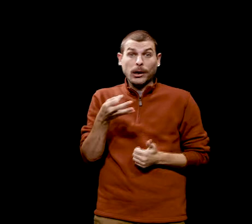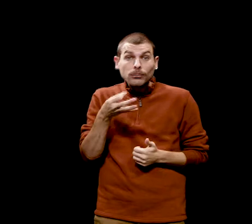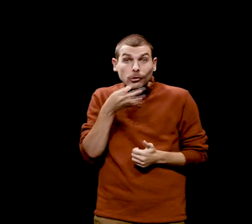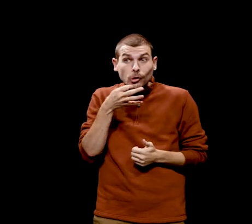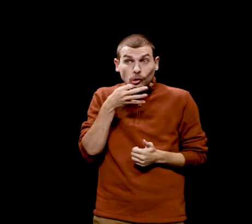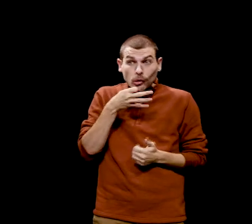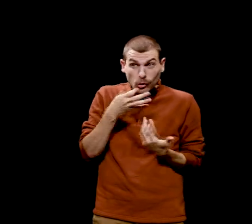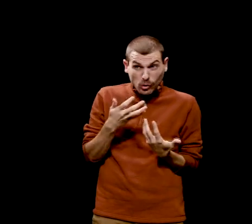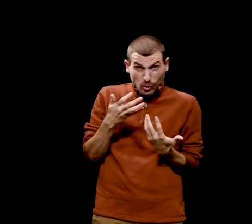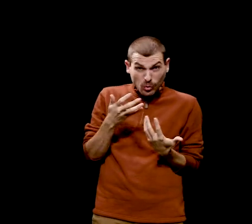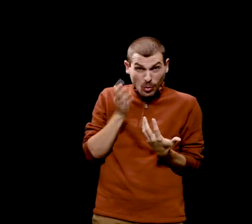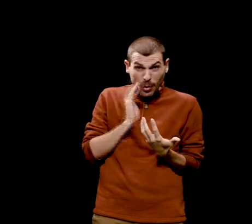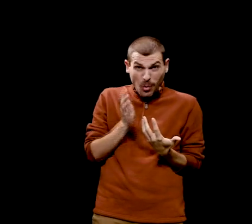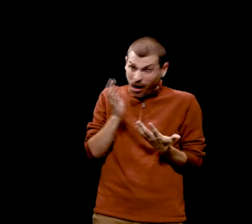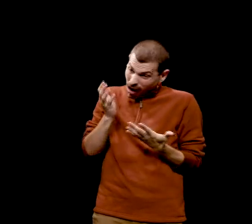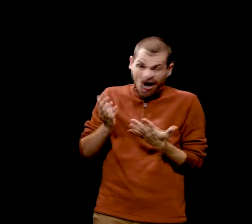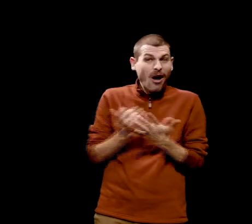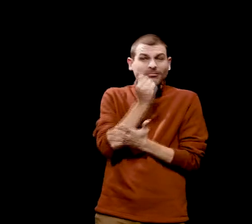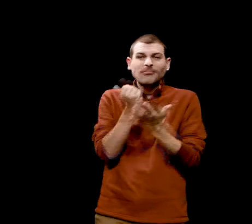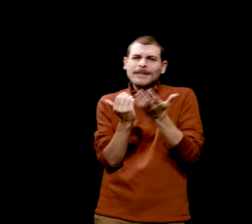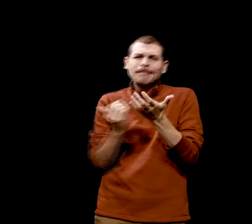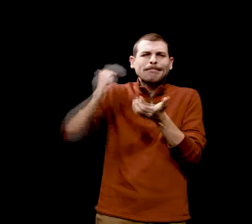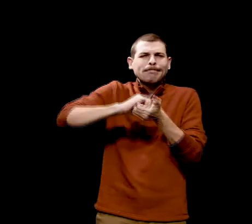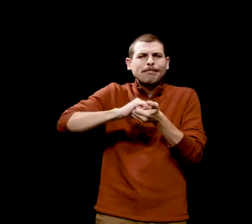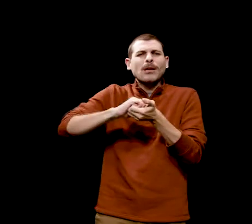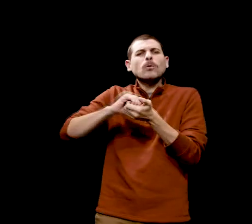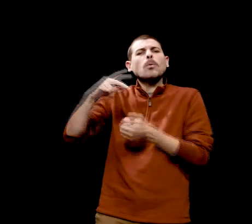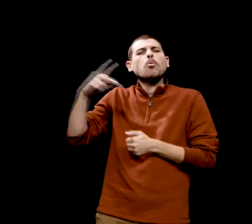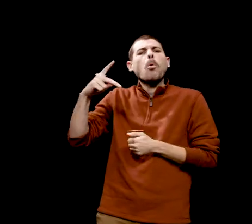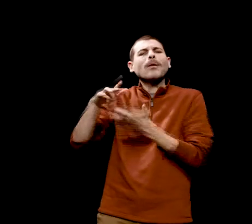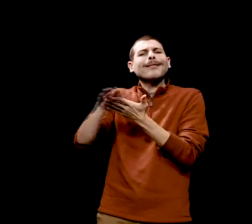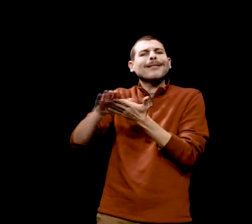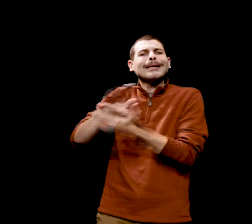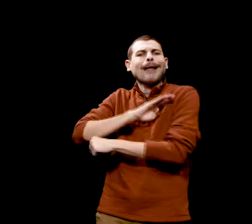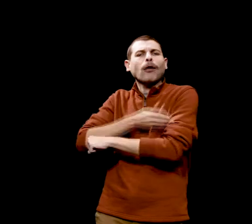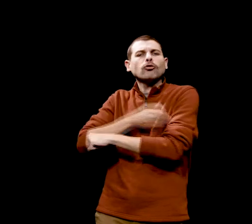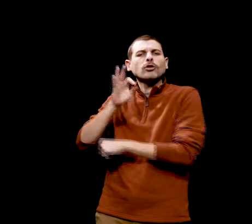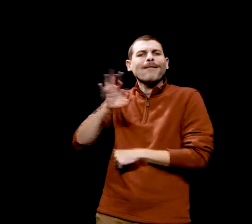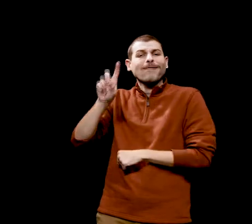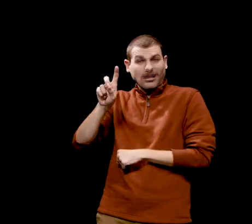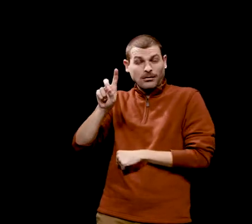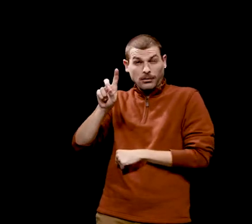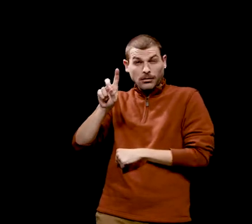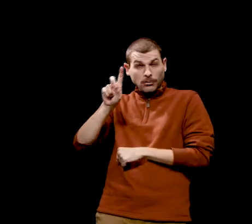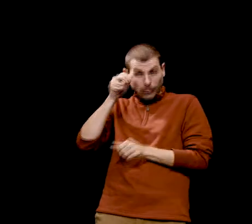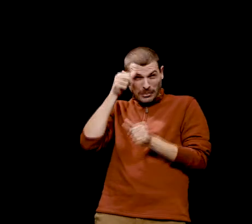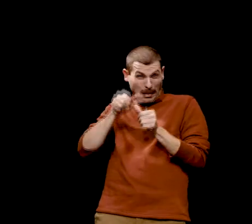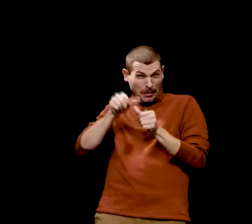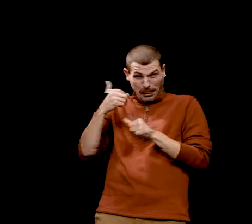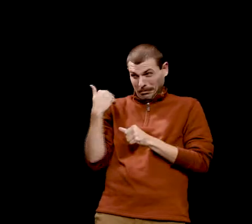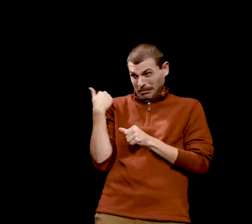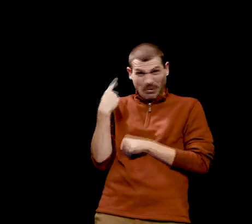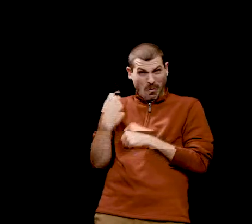here around marrying the Portland Clean Energy Fund, which was supported by the taxpayers, the voters,